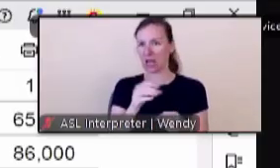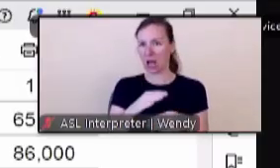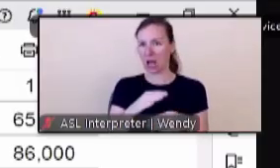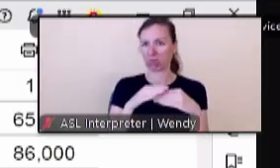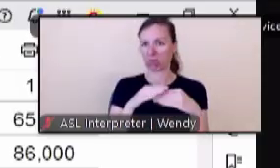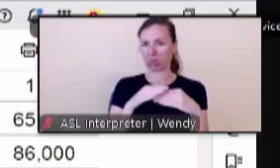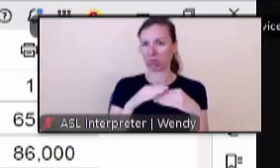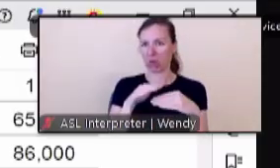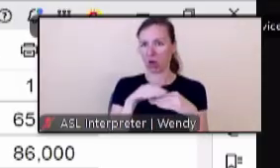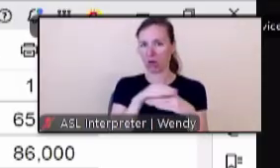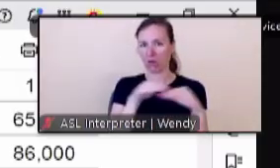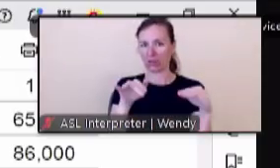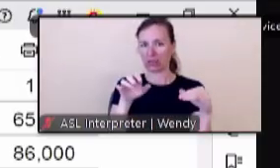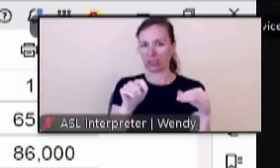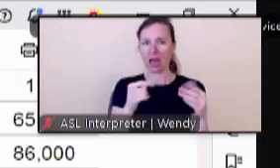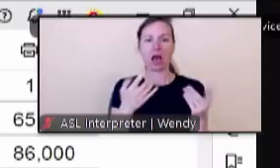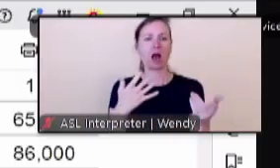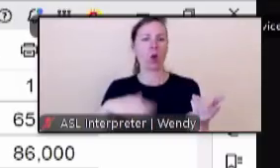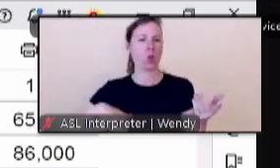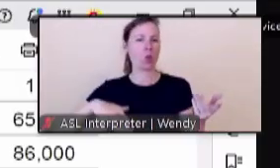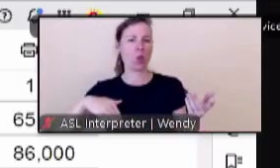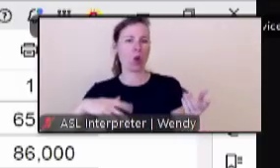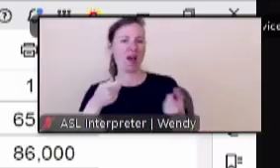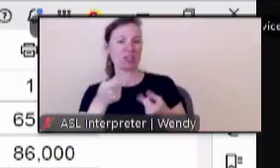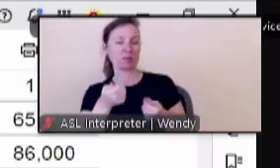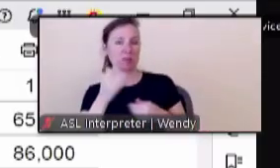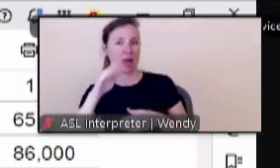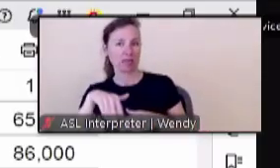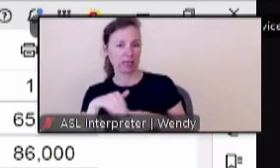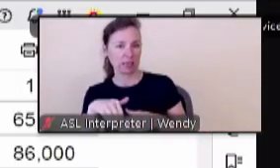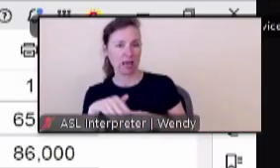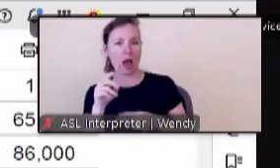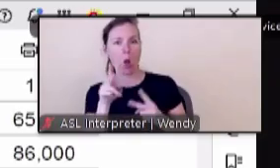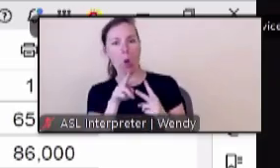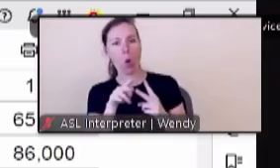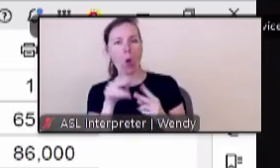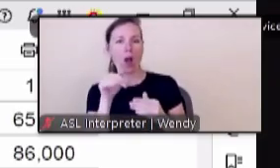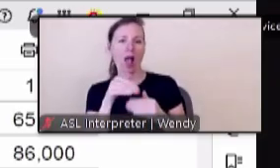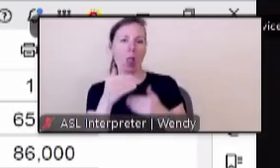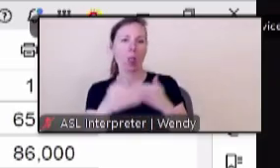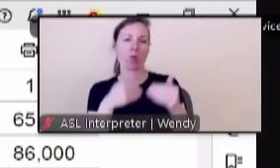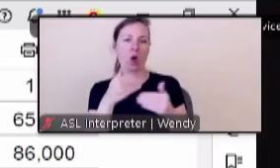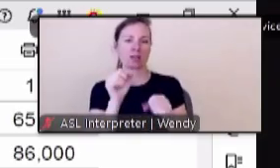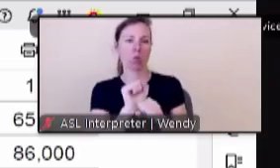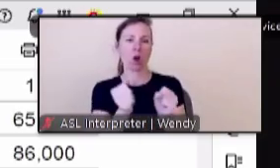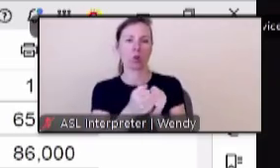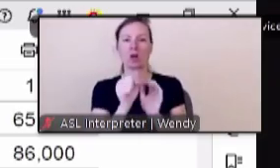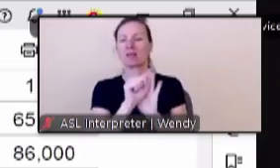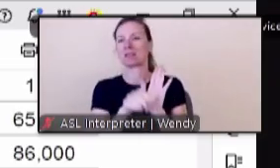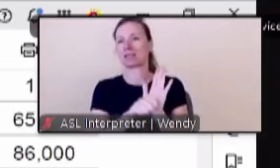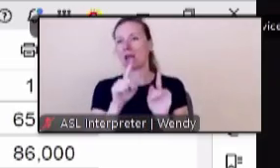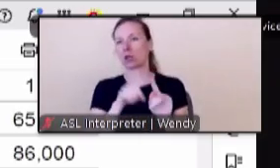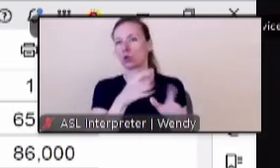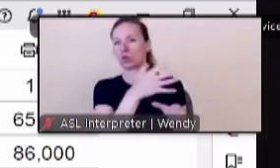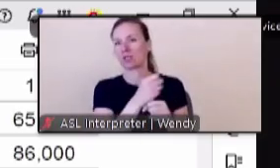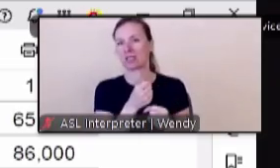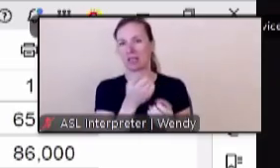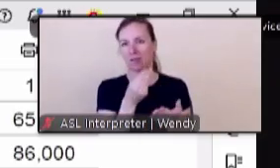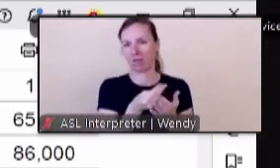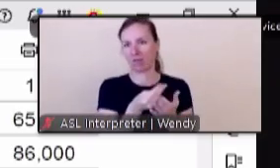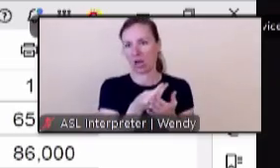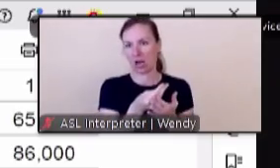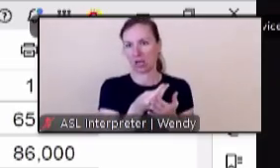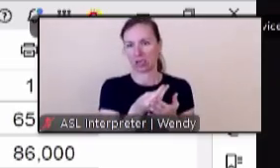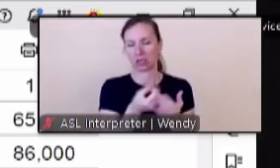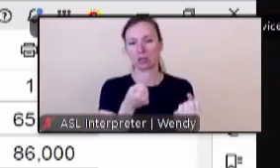in the process of working with the state to receive the funding. okay, got it. Okay.